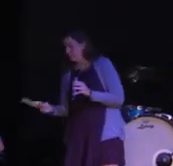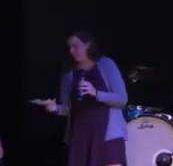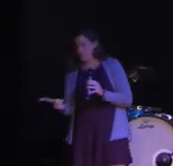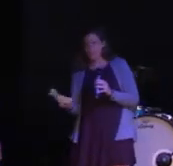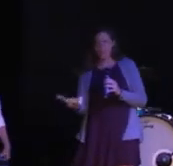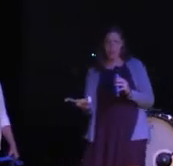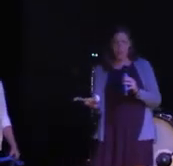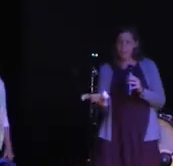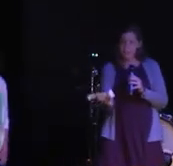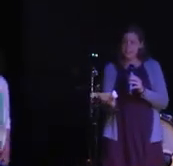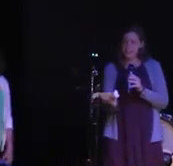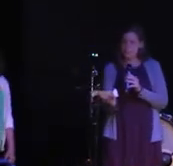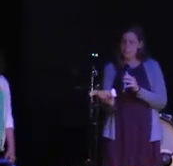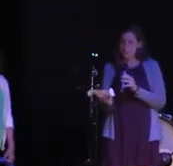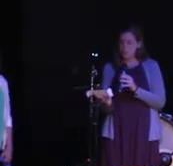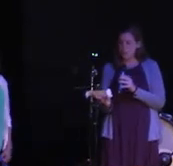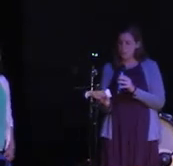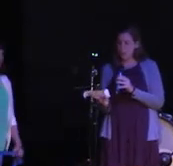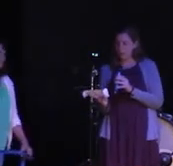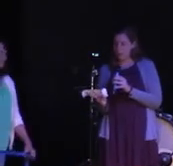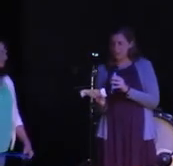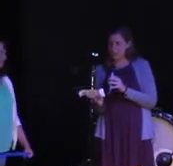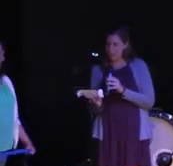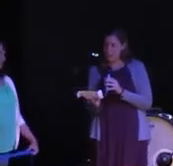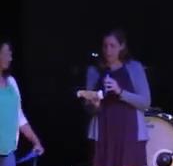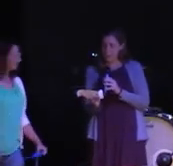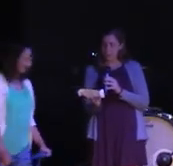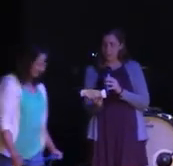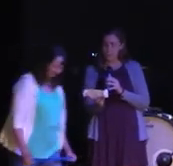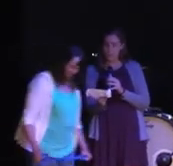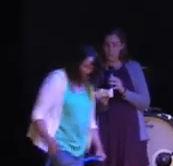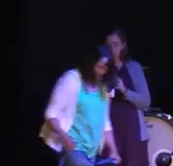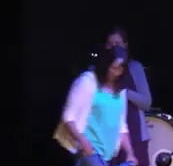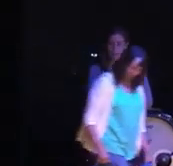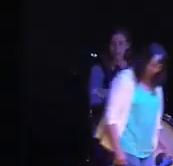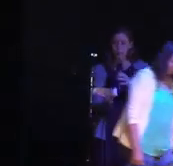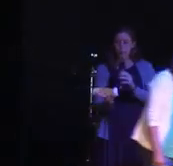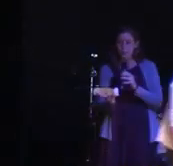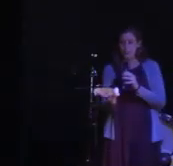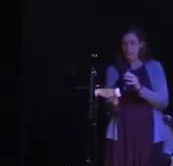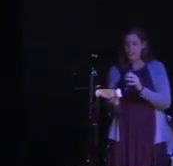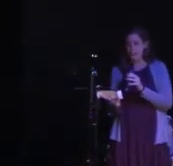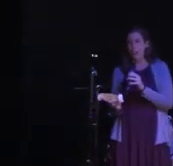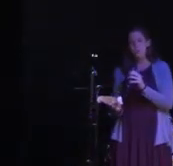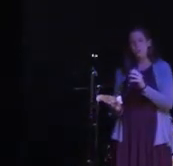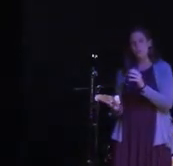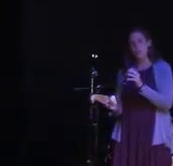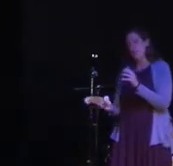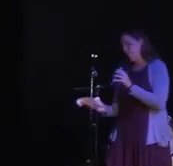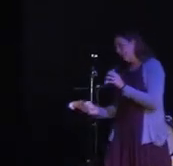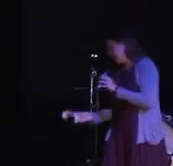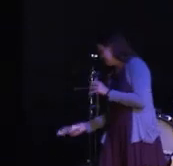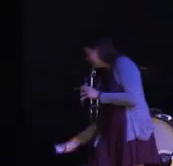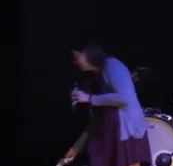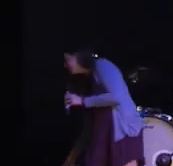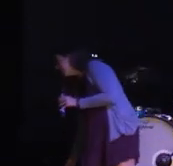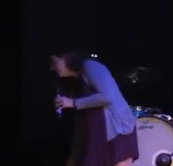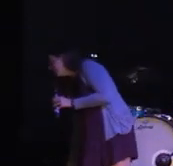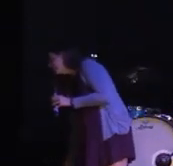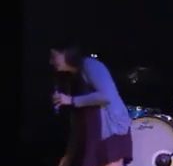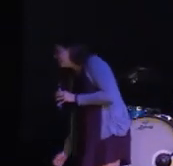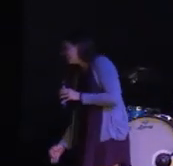Thank you. Next is Bijou III, raised by Sydney Walters of Bellevue, Washington, her first puppy.